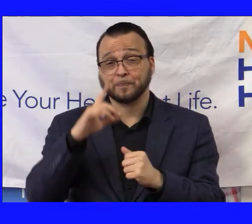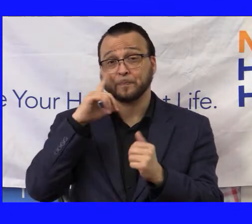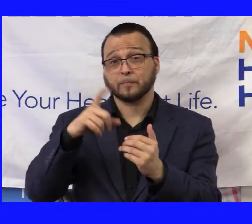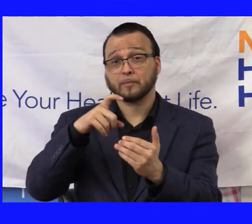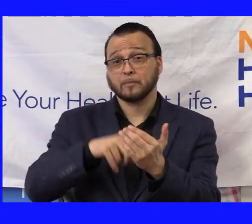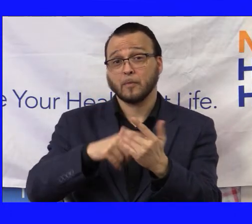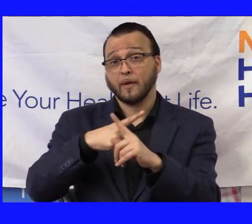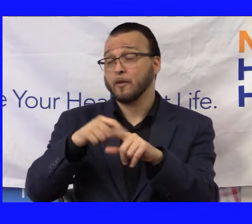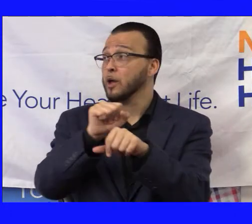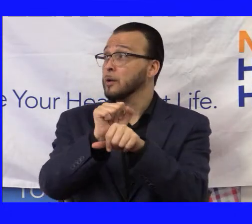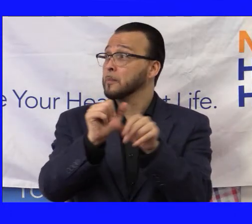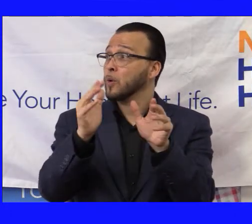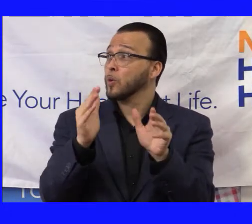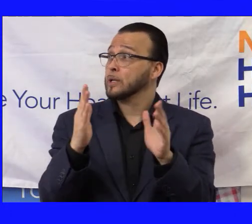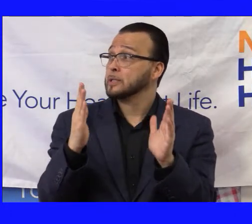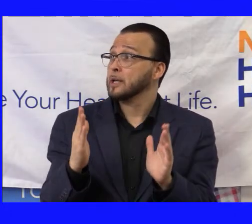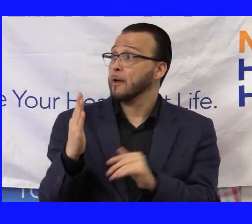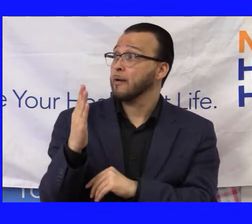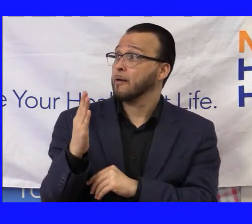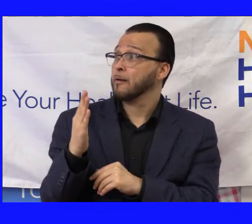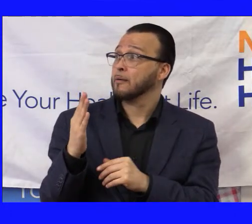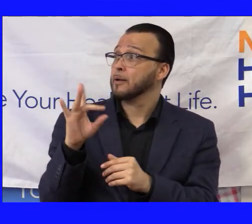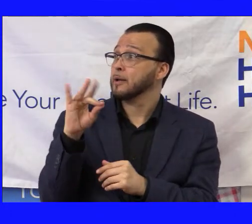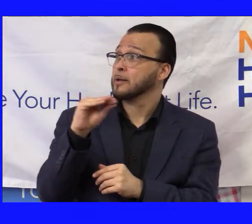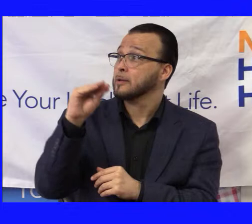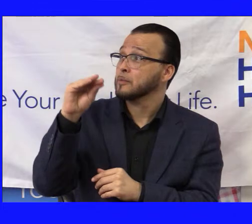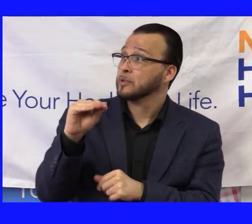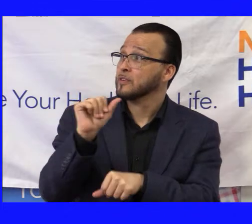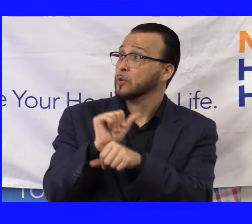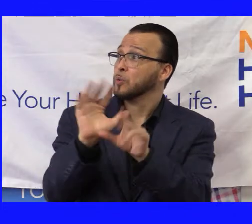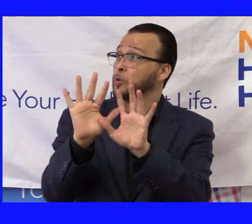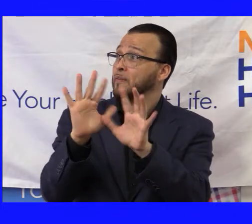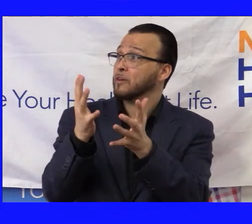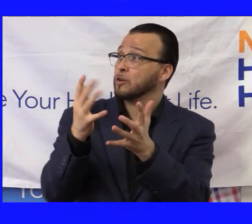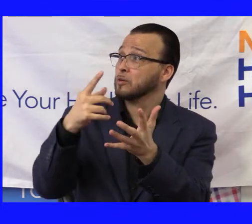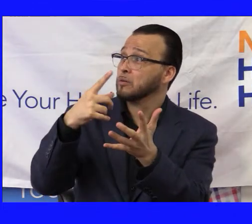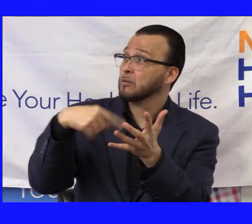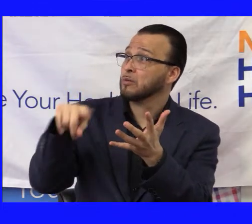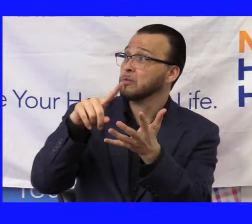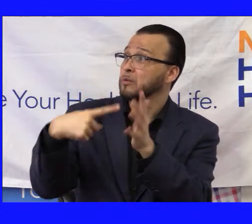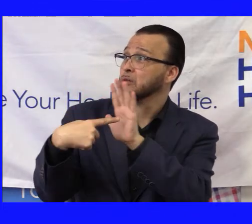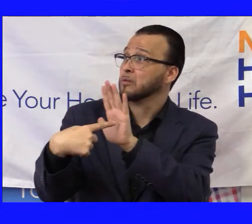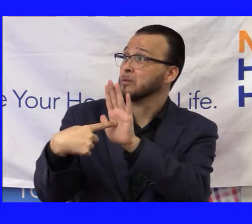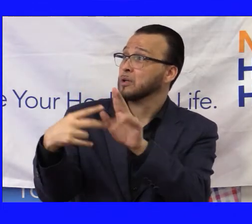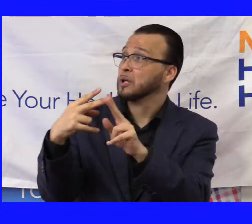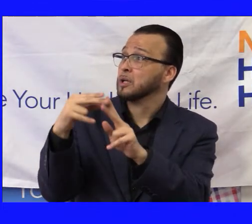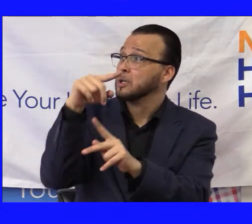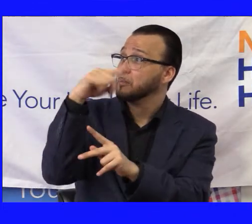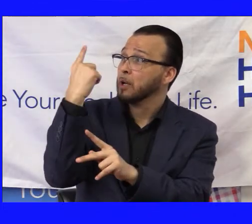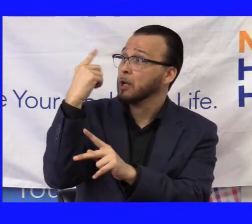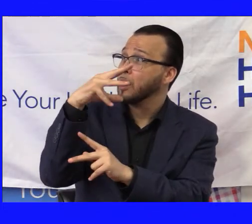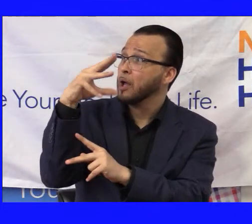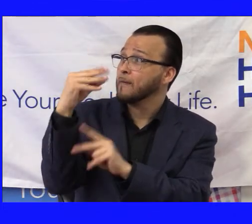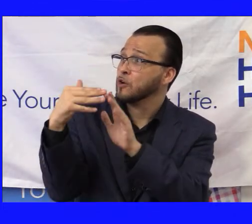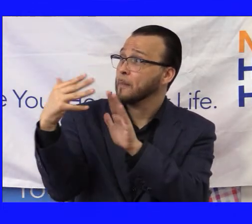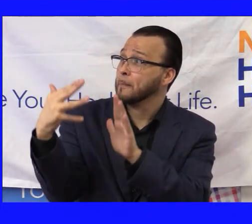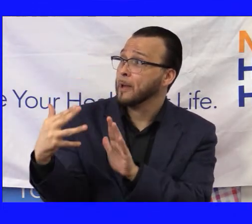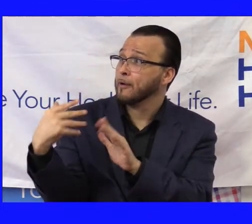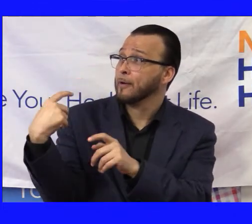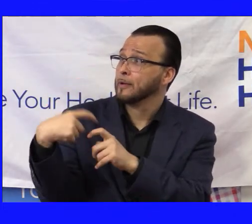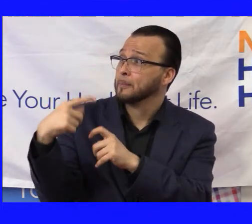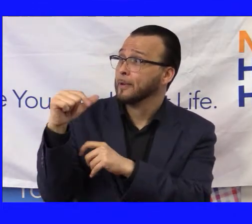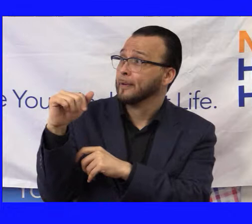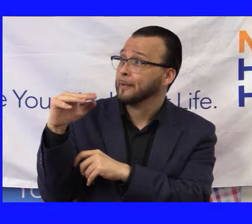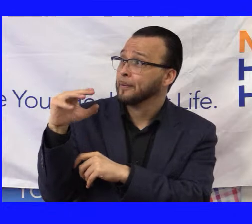the employee side, over 80% of the workforce are represented either as Black, African American,